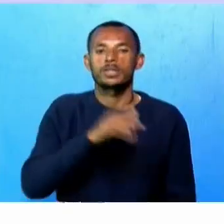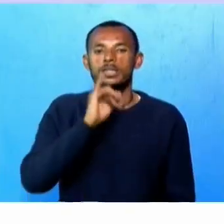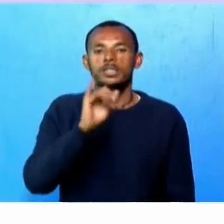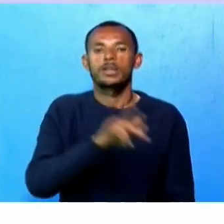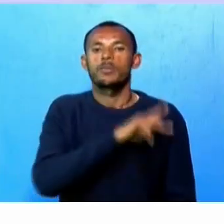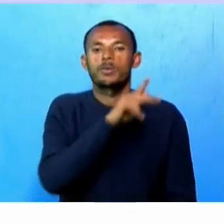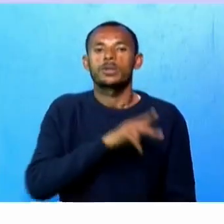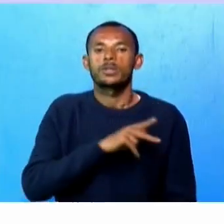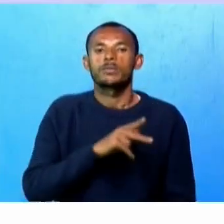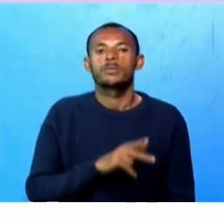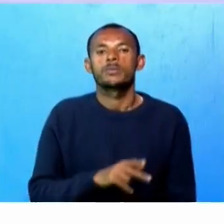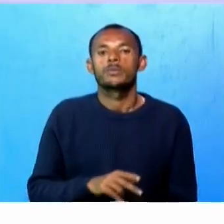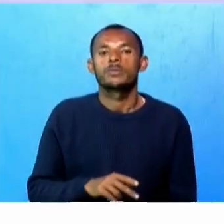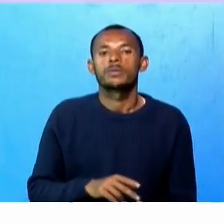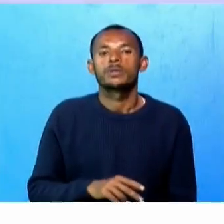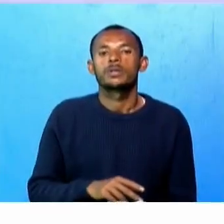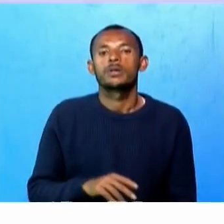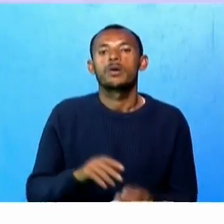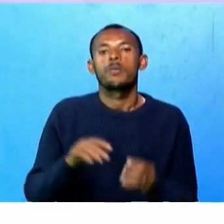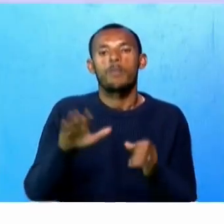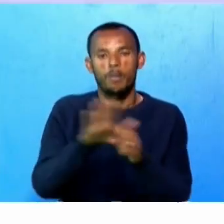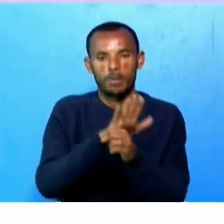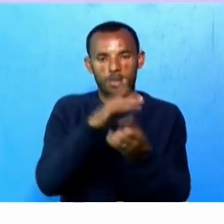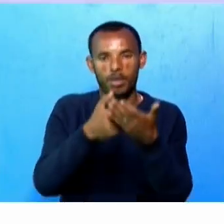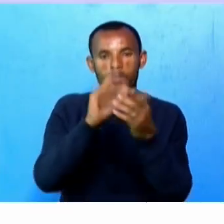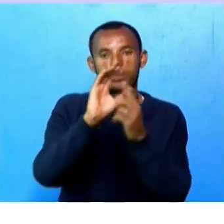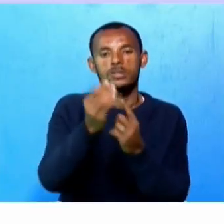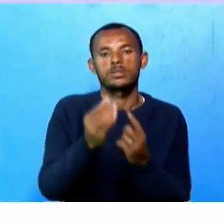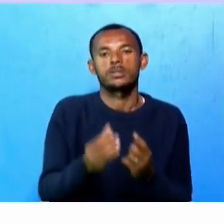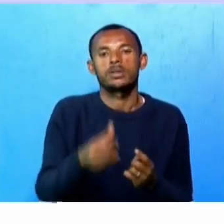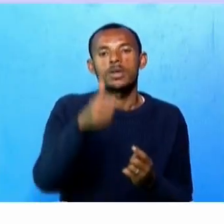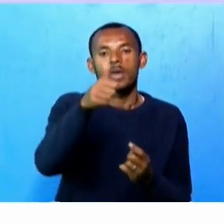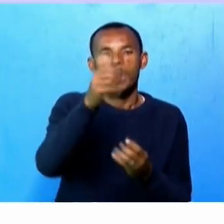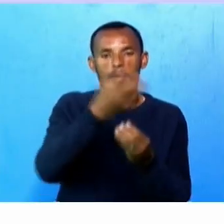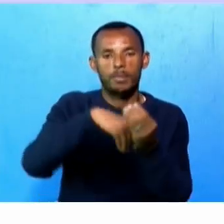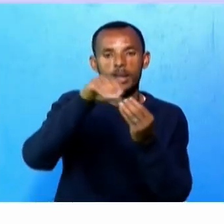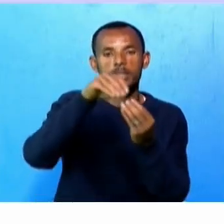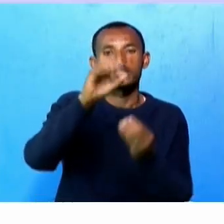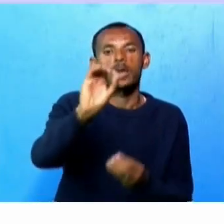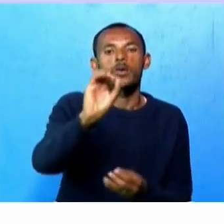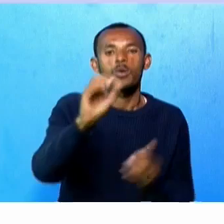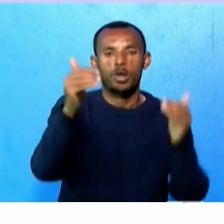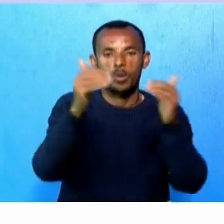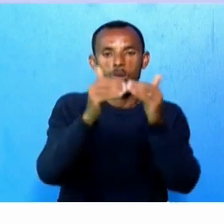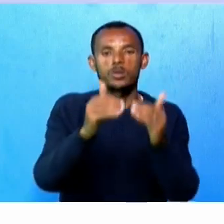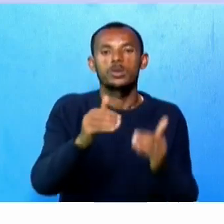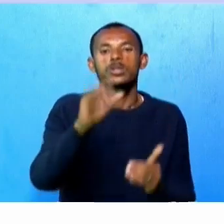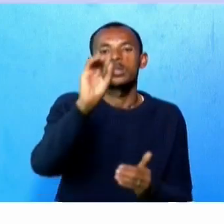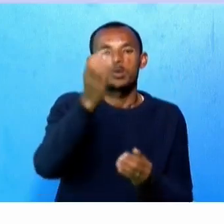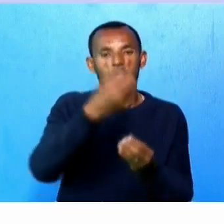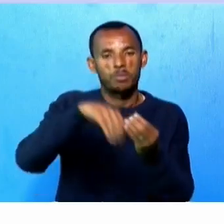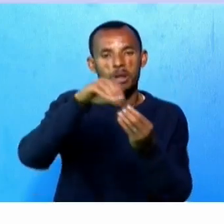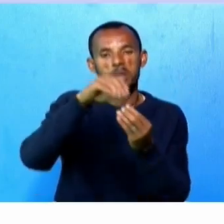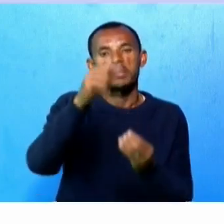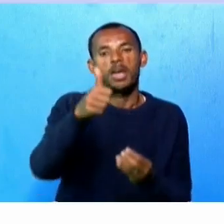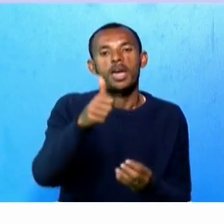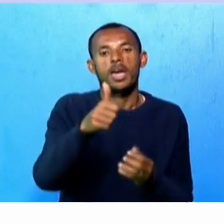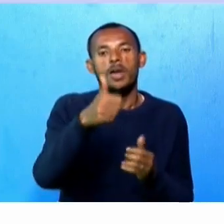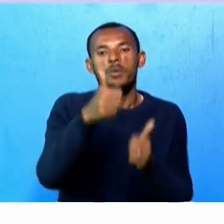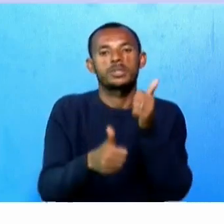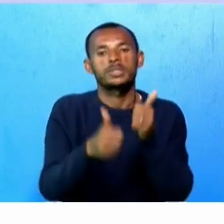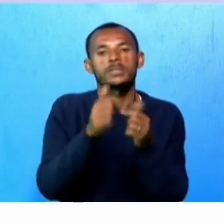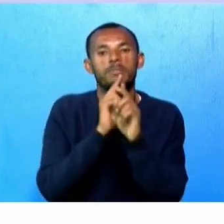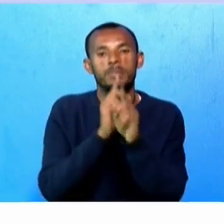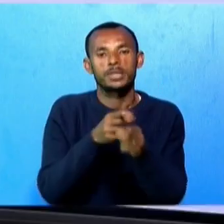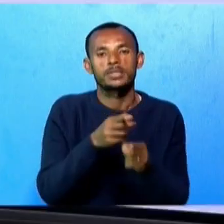property possessing this condition. A plus 0 is equal to 0 plus A, which is A